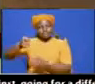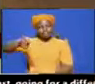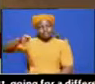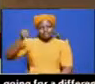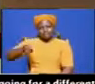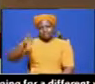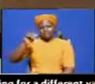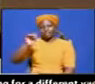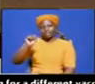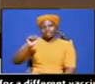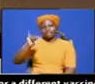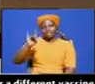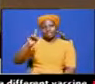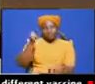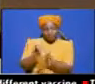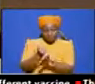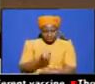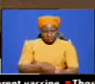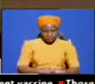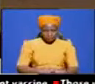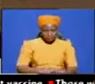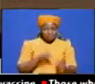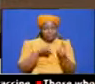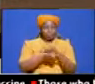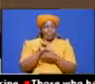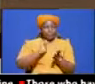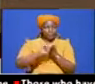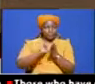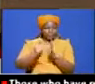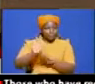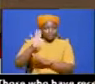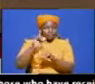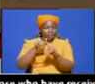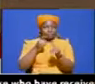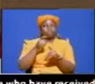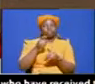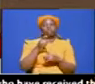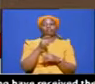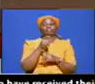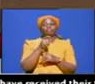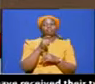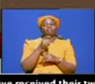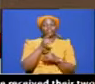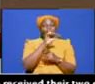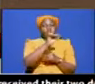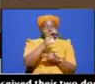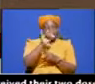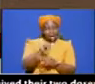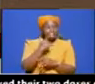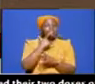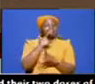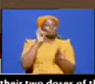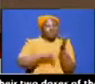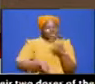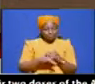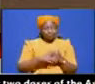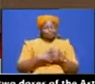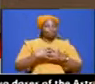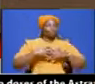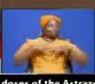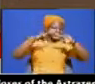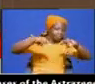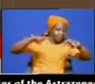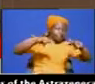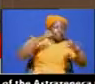In an affidavit filed by Chief Inspector Felix Karisa Banzi, the Directorate of Criminal Investigation says the search conducted in the